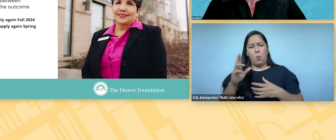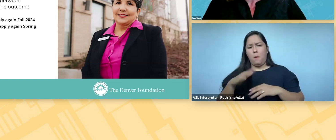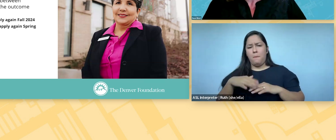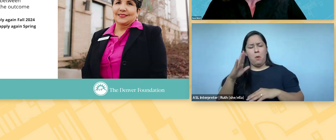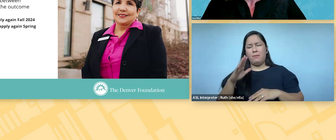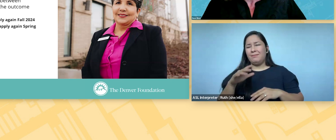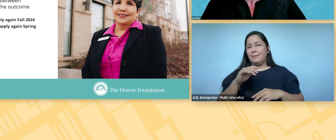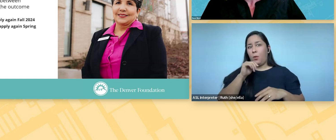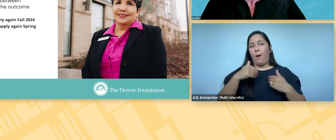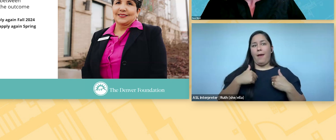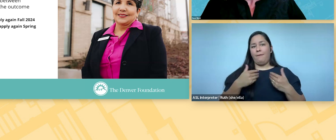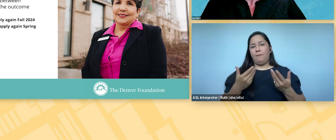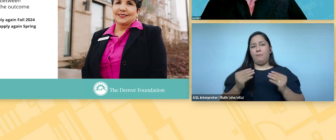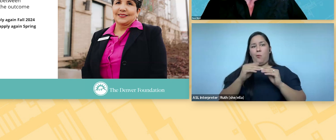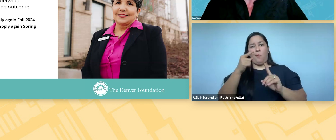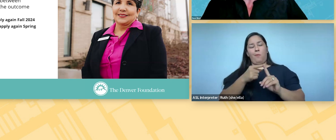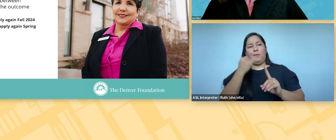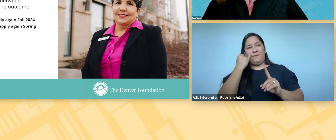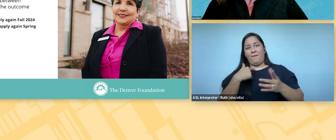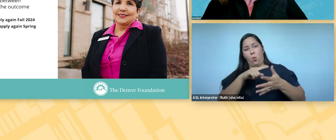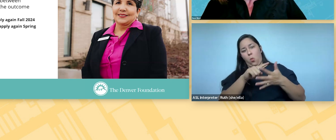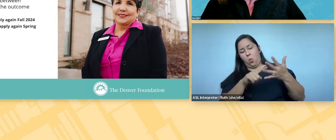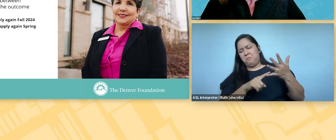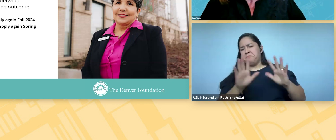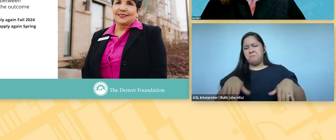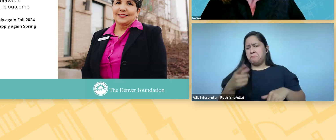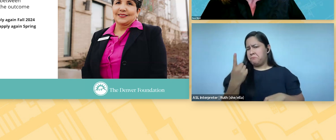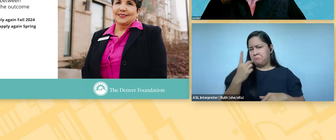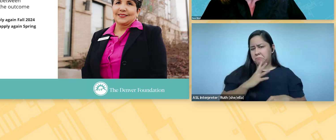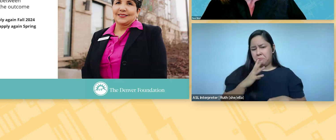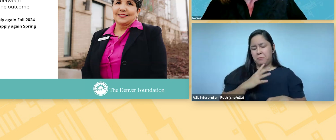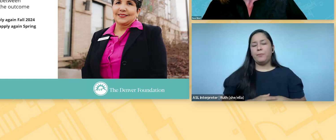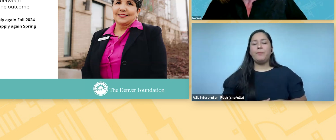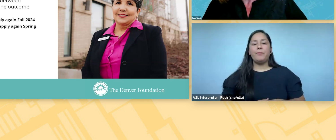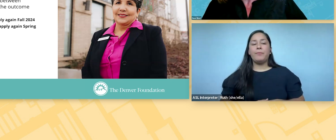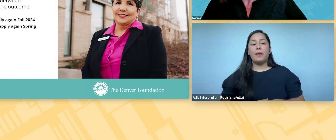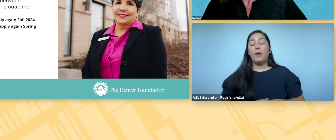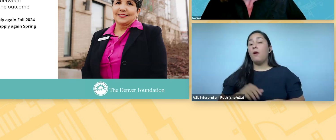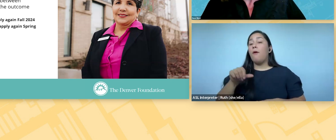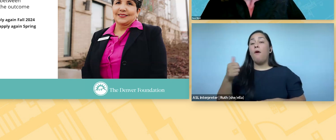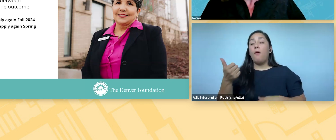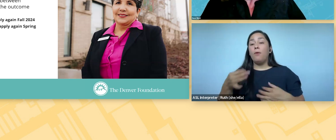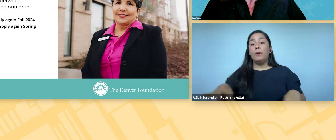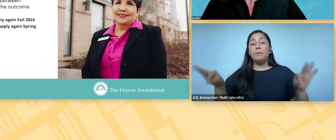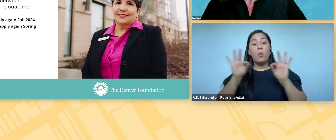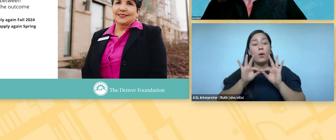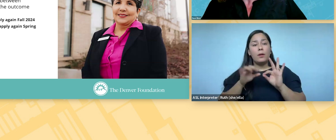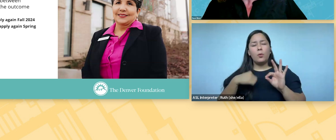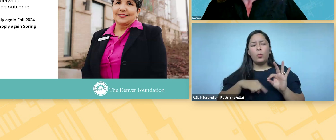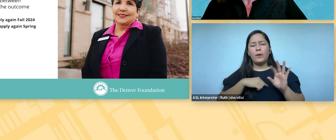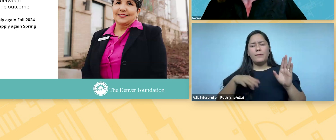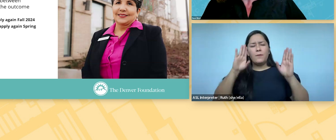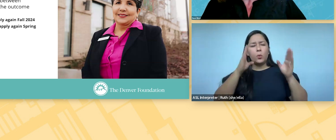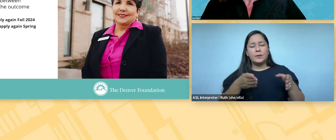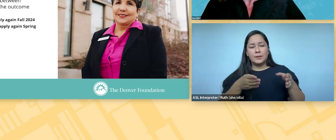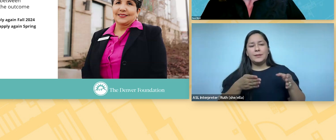more areas or less areas. Really importantly, and probably the most important thing that we look at is the